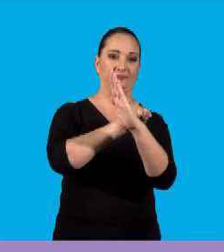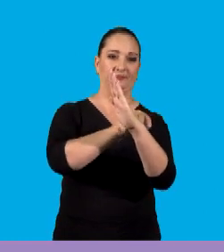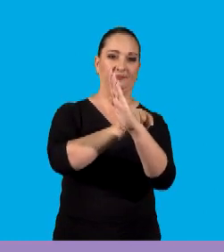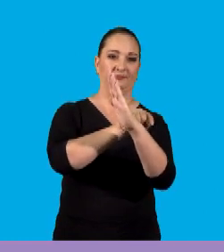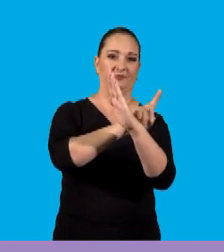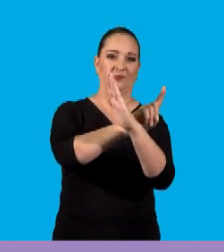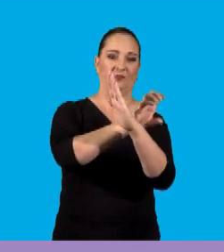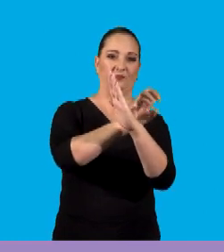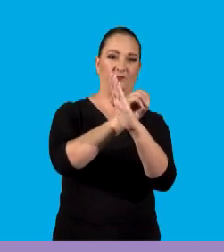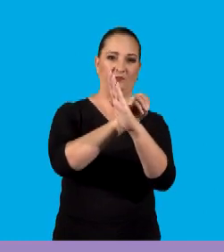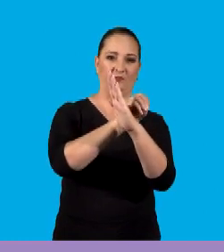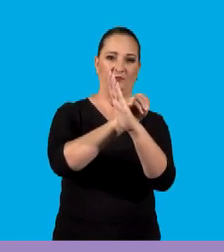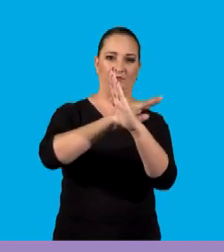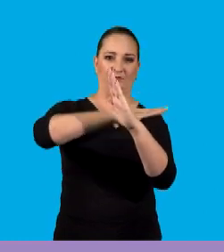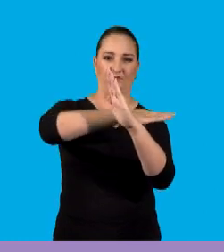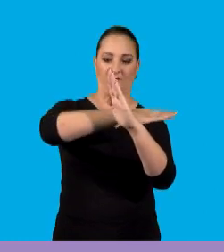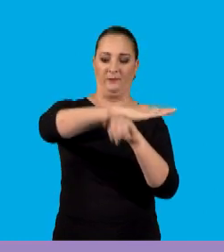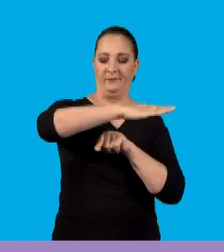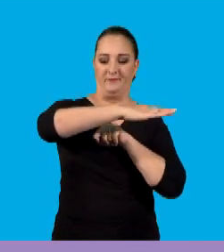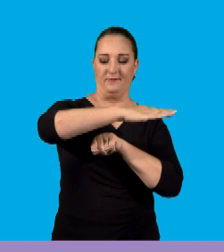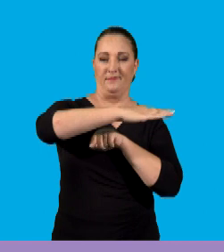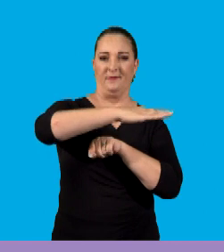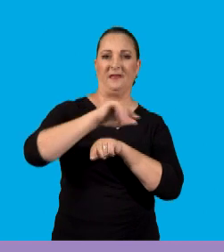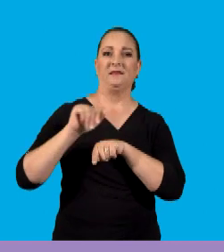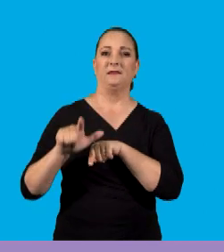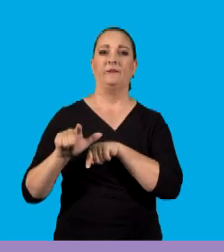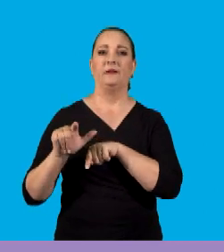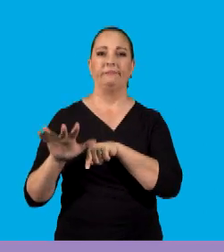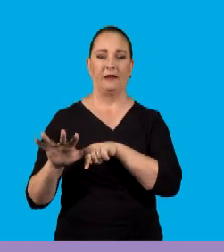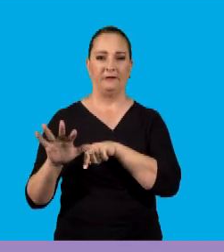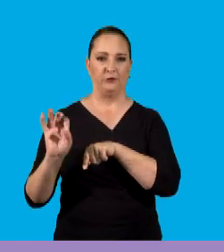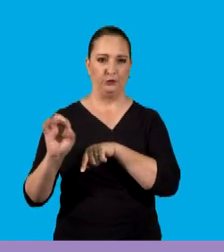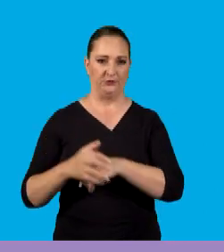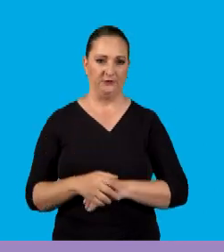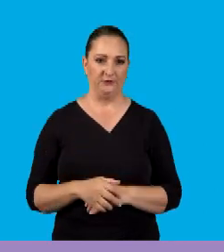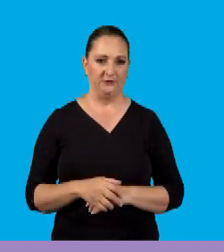given 75, which is that angle there. But what we know is that